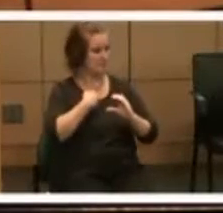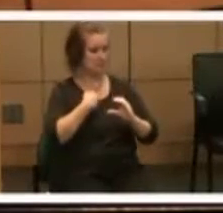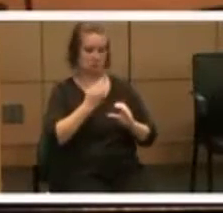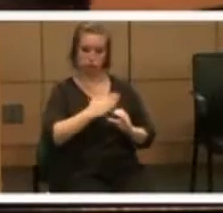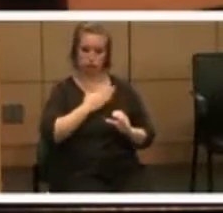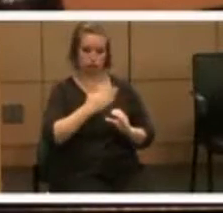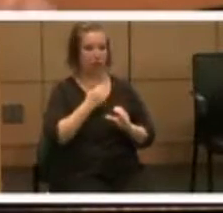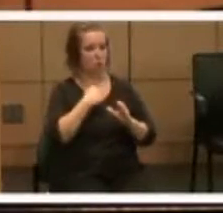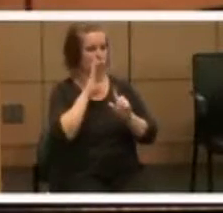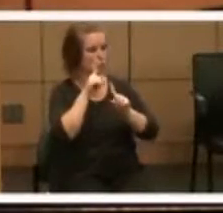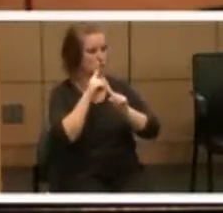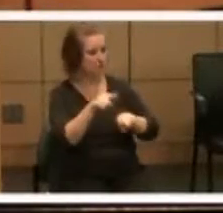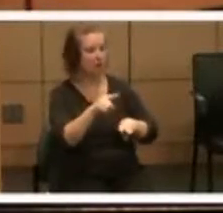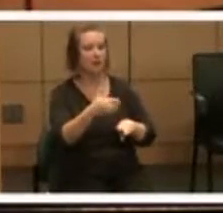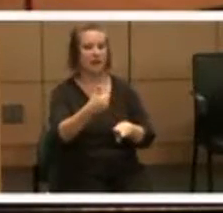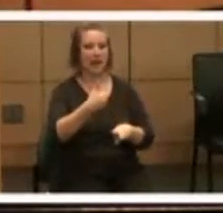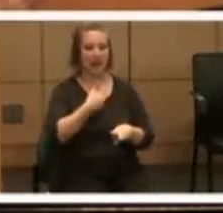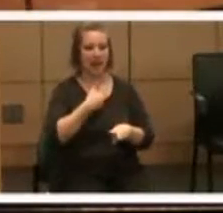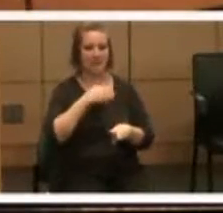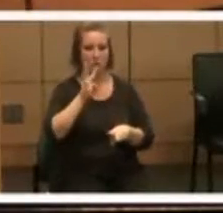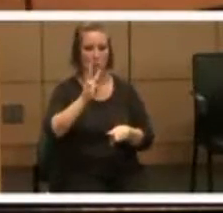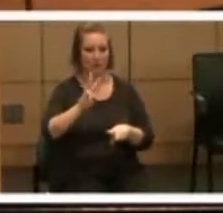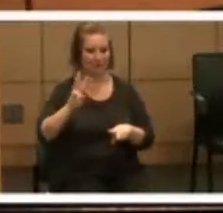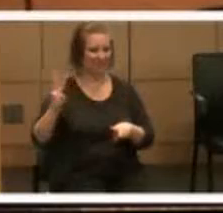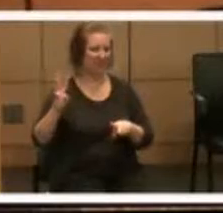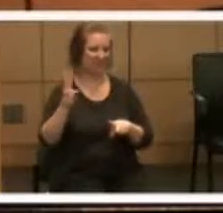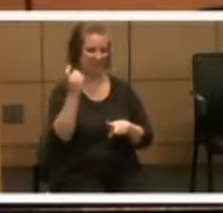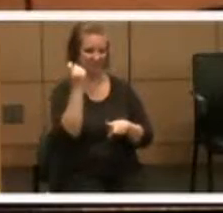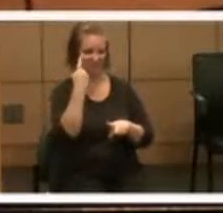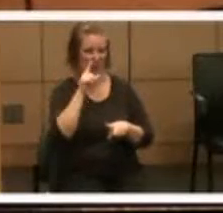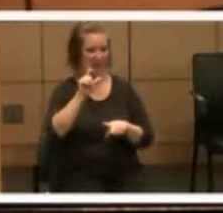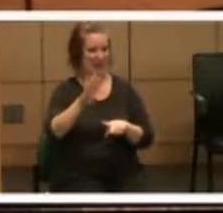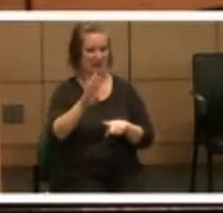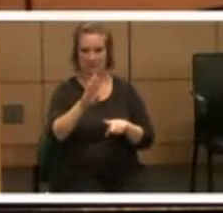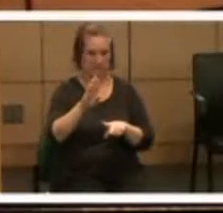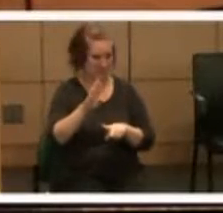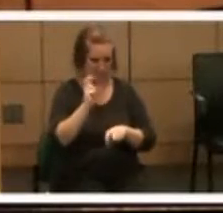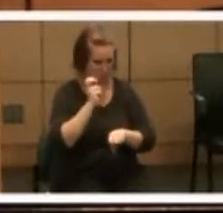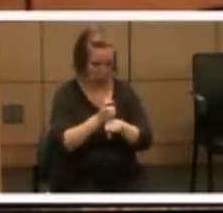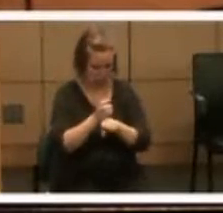have a lab website, which is not so easy to find, unfortunately.